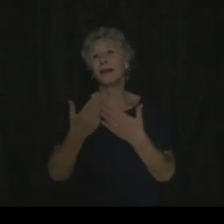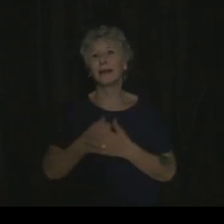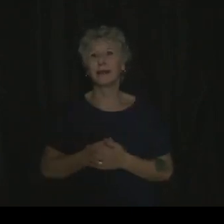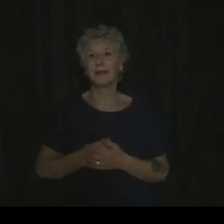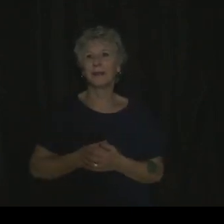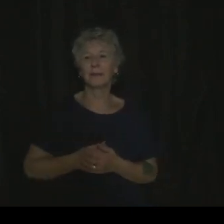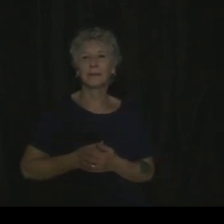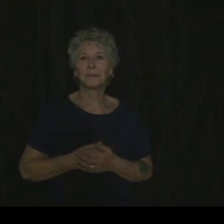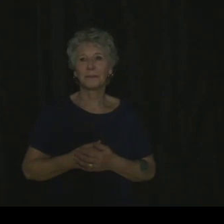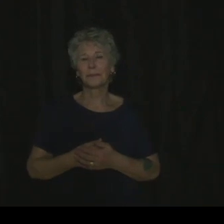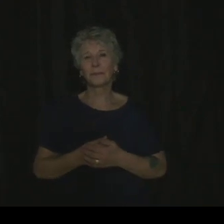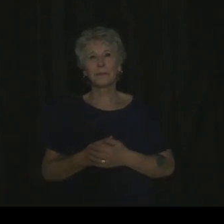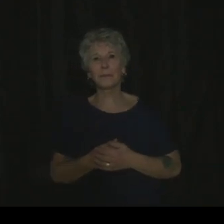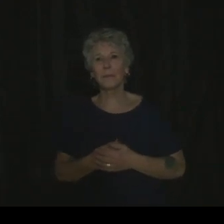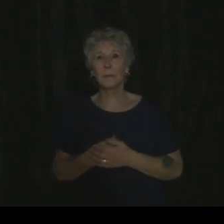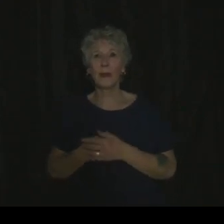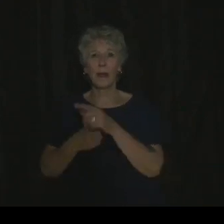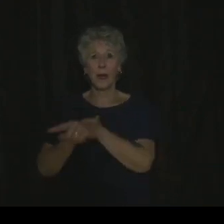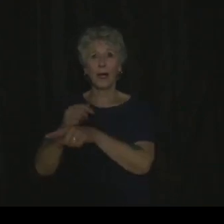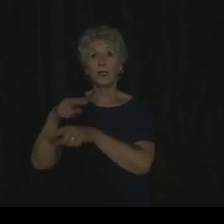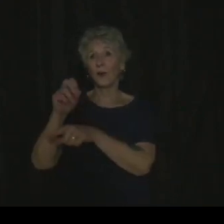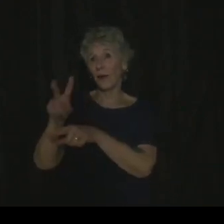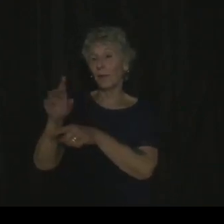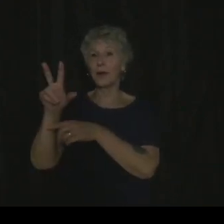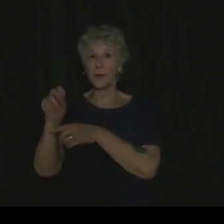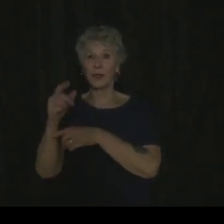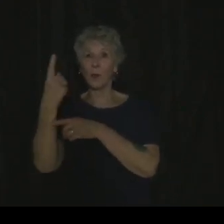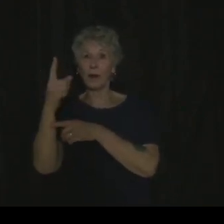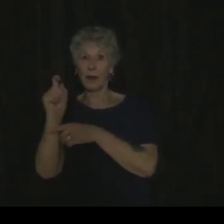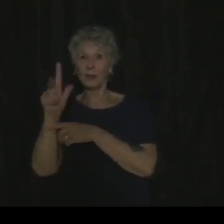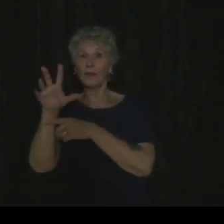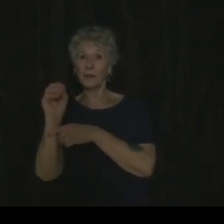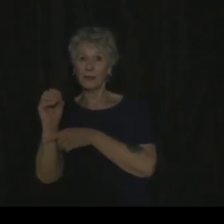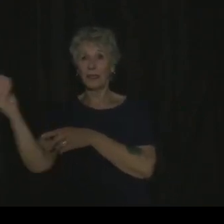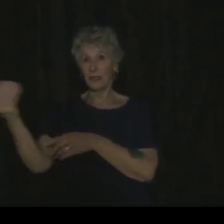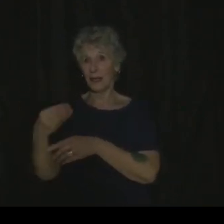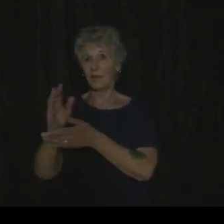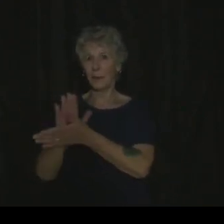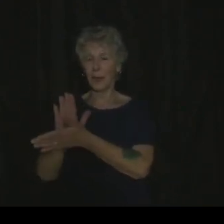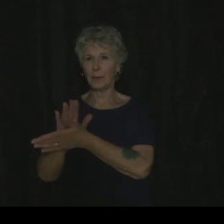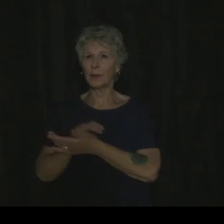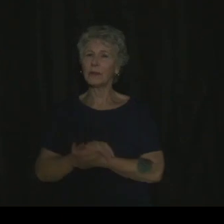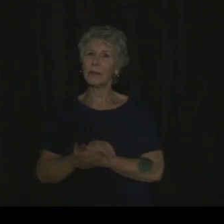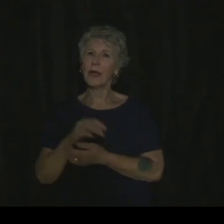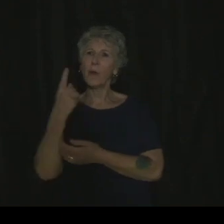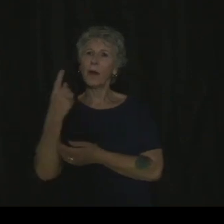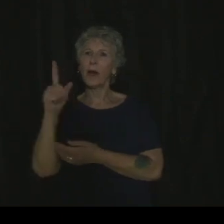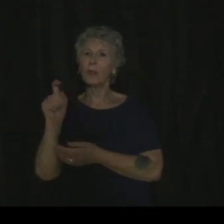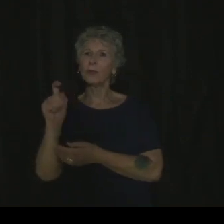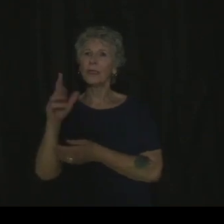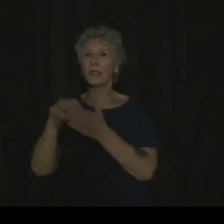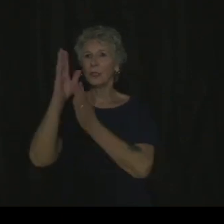on campus. On November 30th, 150 turned in their papers, and 100 students